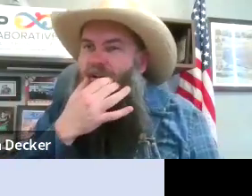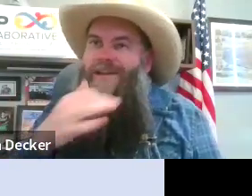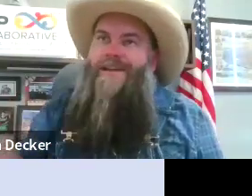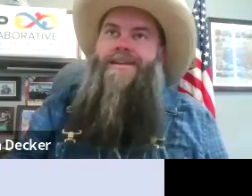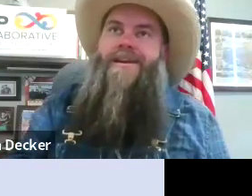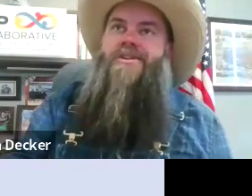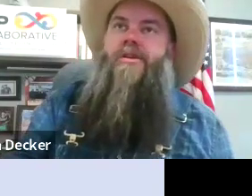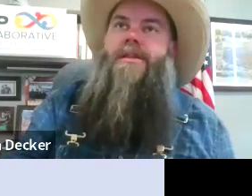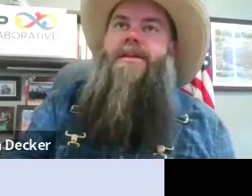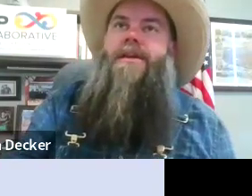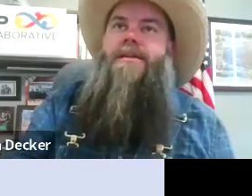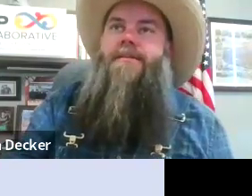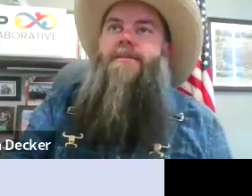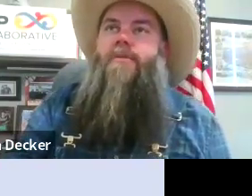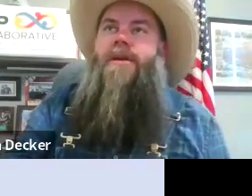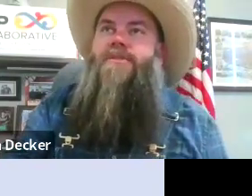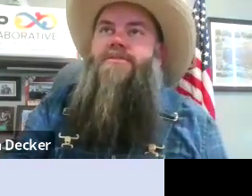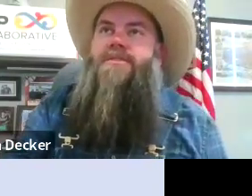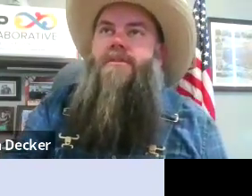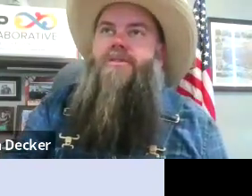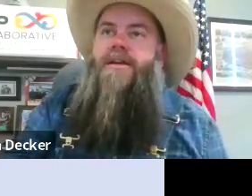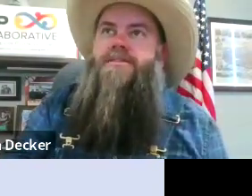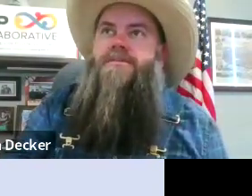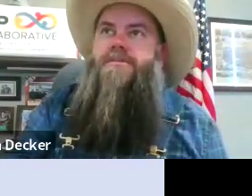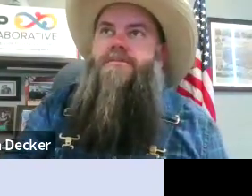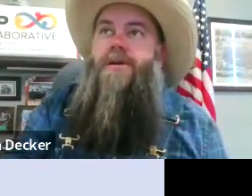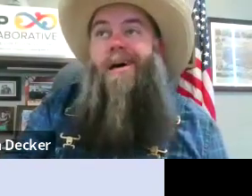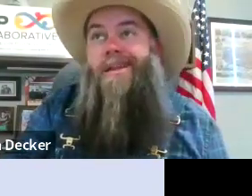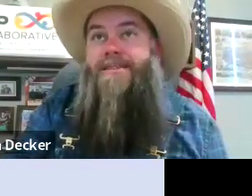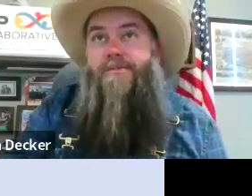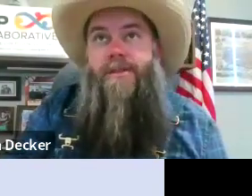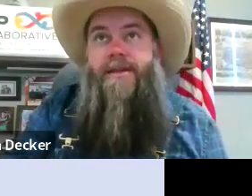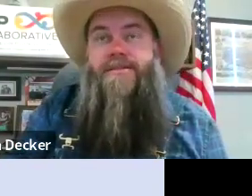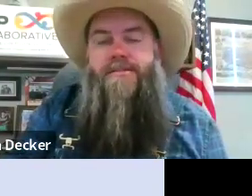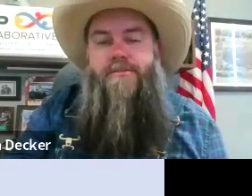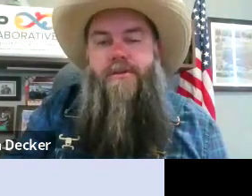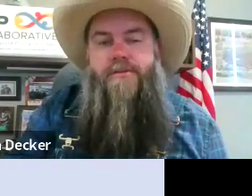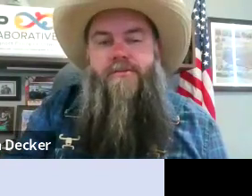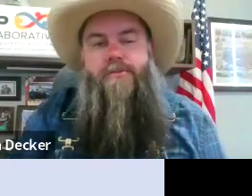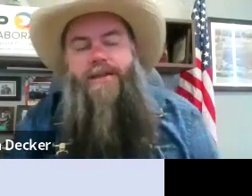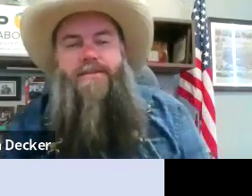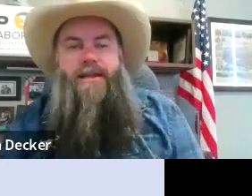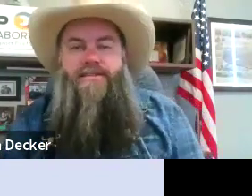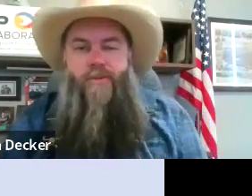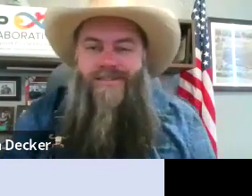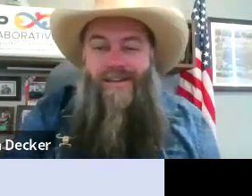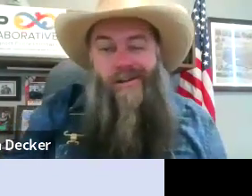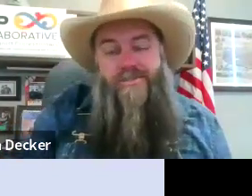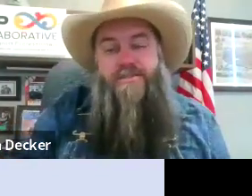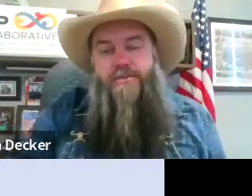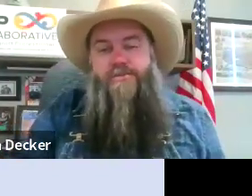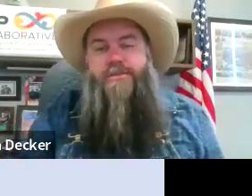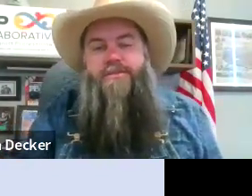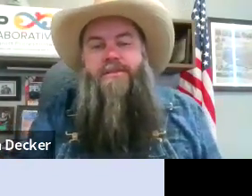the regional center. Concurrently, we at the regional center are trying to do a lot as it relates to utilizing like